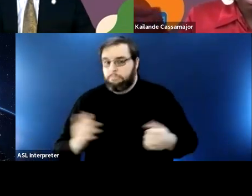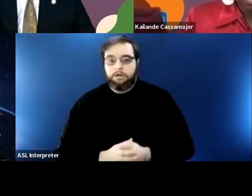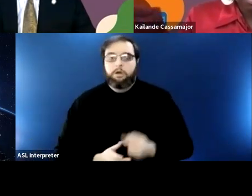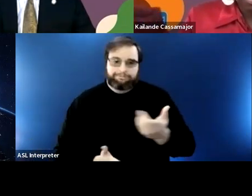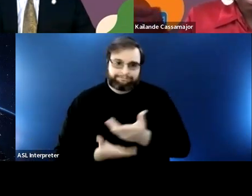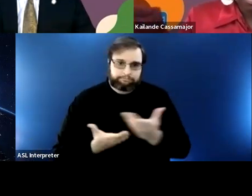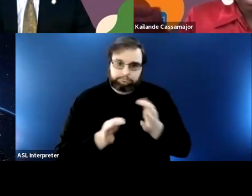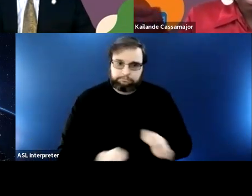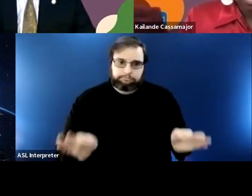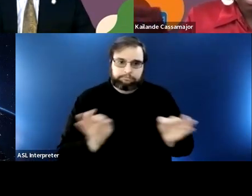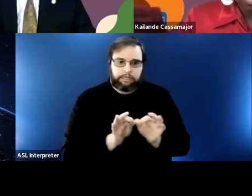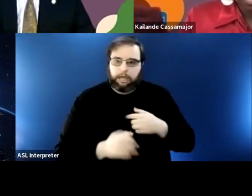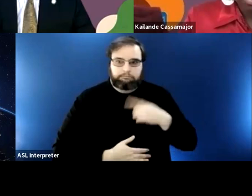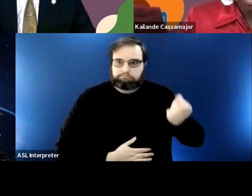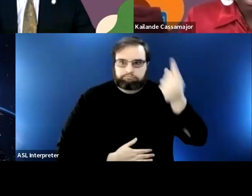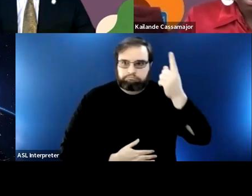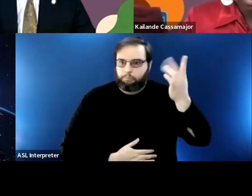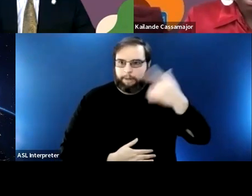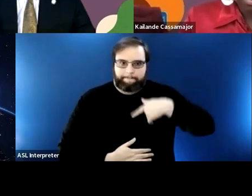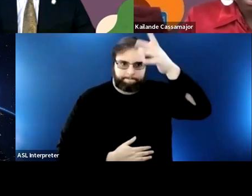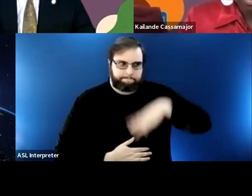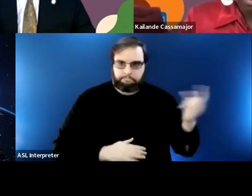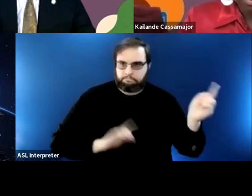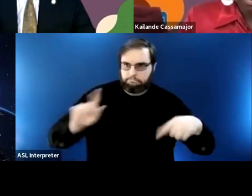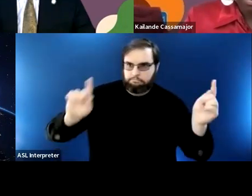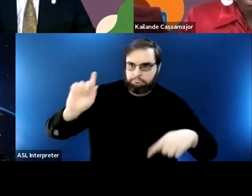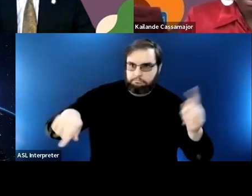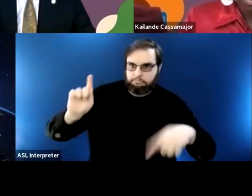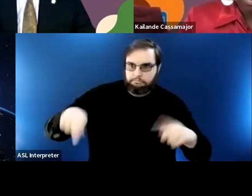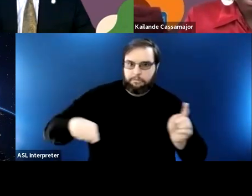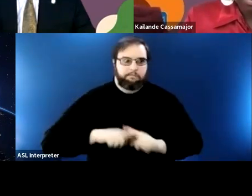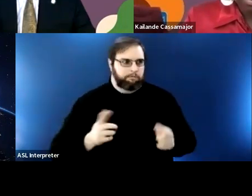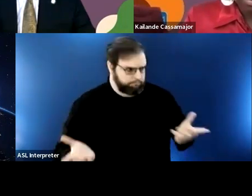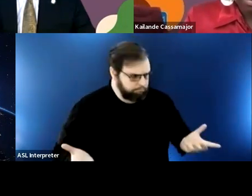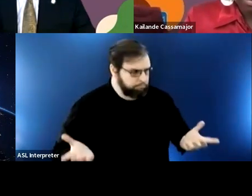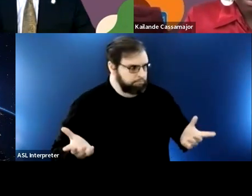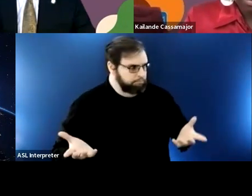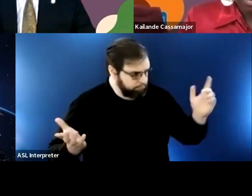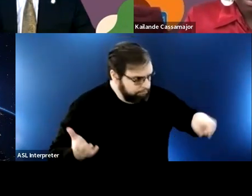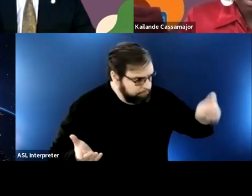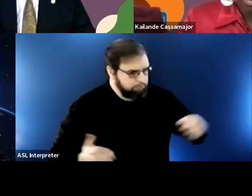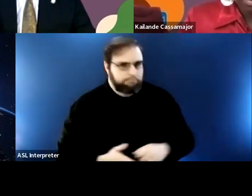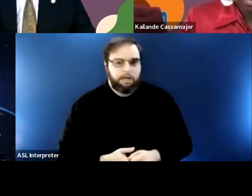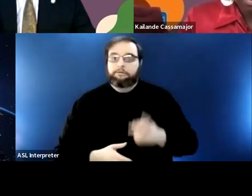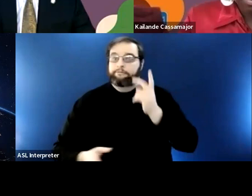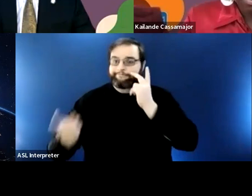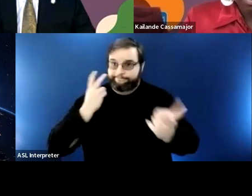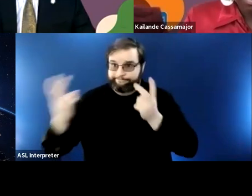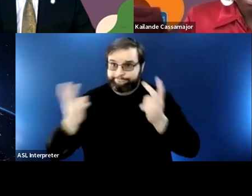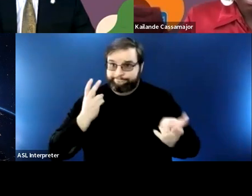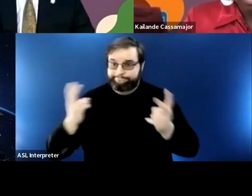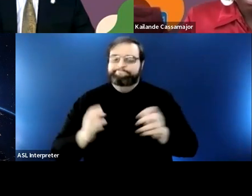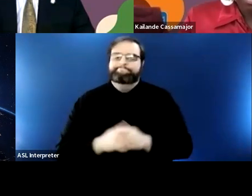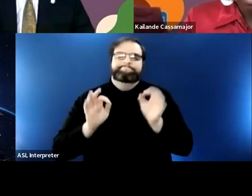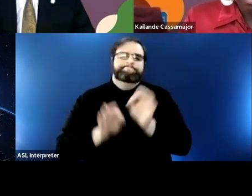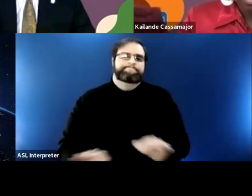things I don't understand why there aren't as many. So I think the visibility is, like I said, is extremely important.